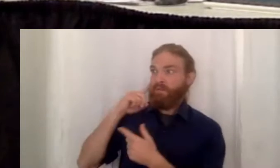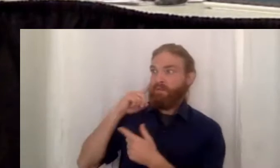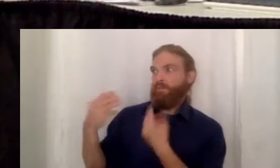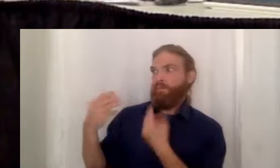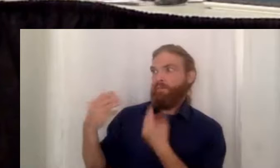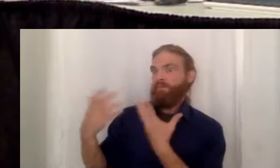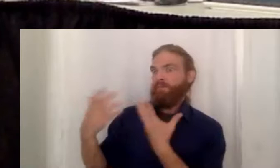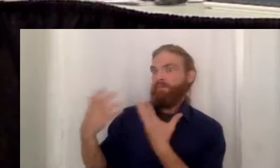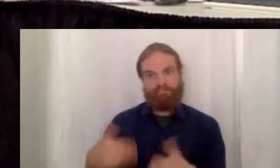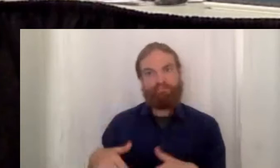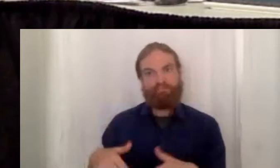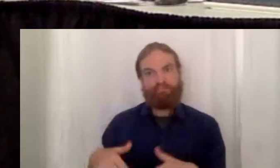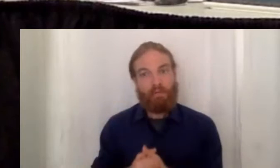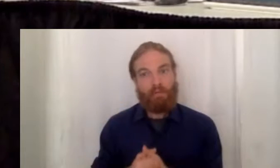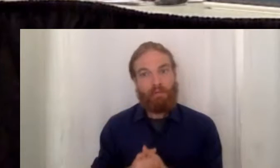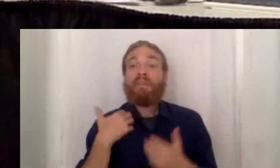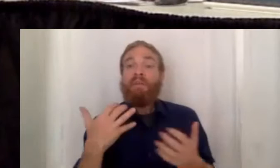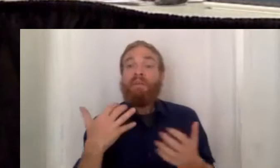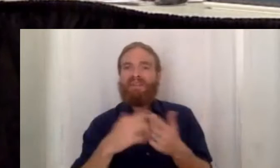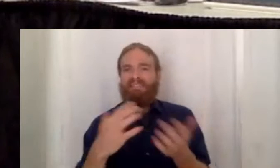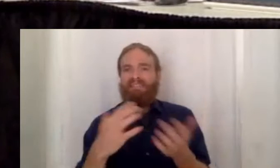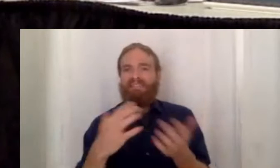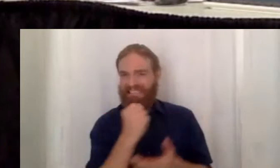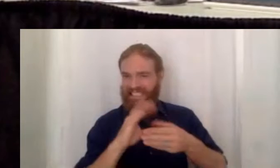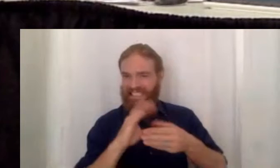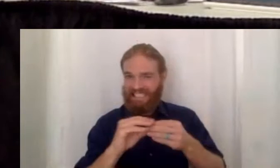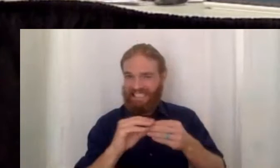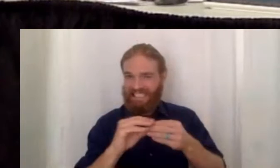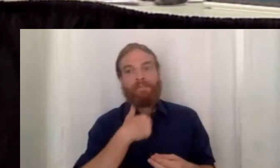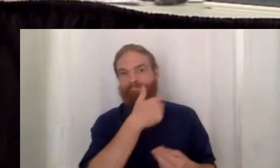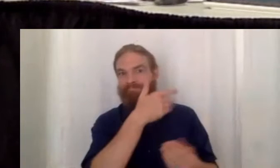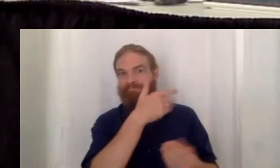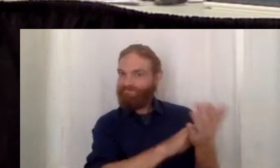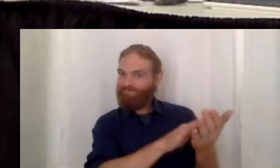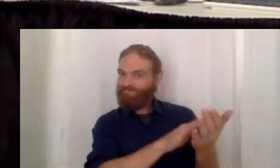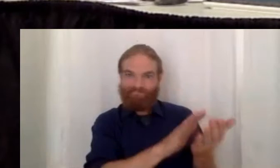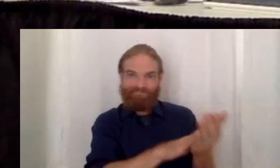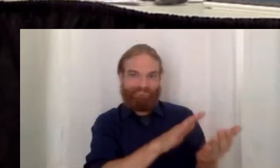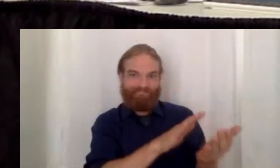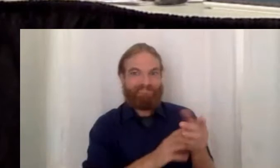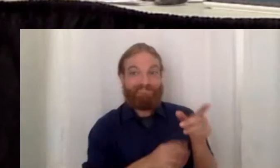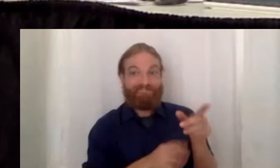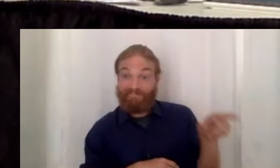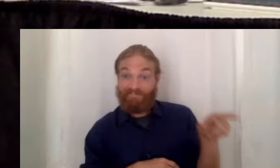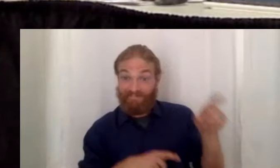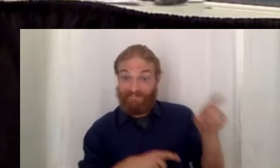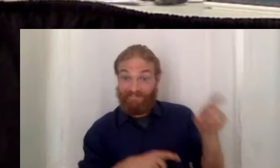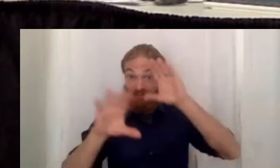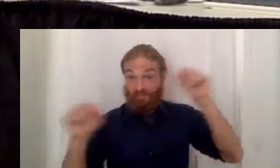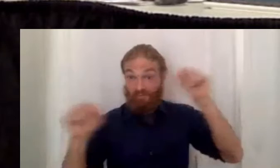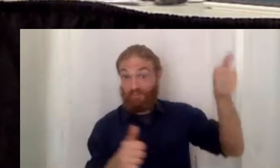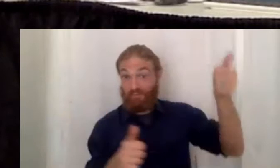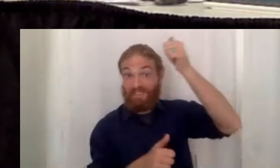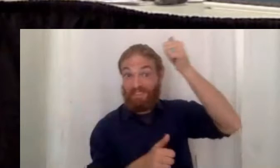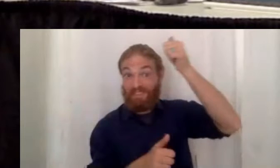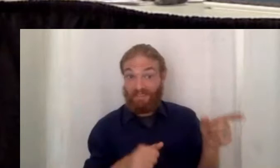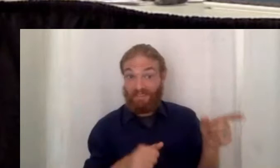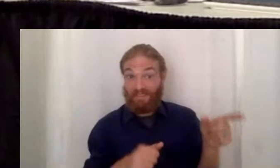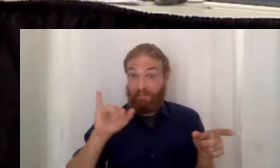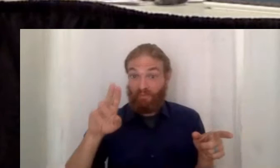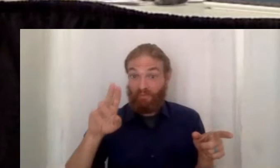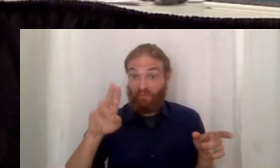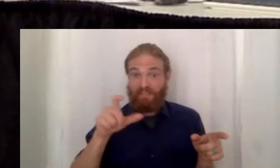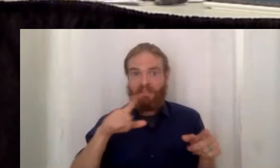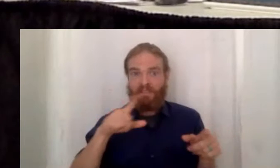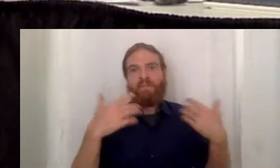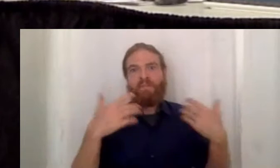I commend Dr. Hansel on her leadership in following public health